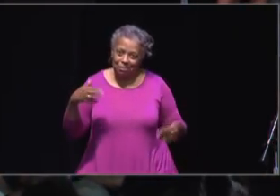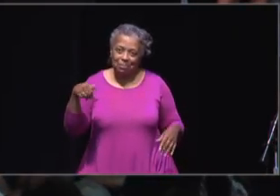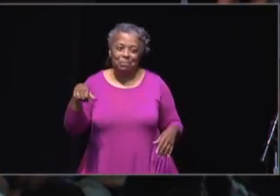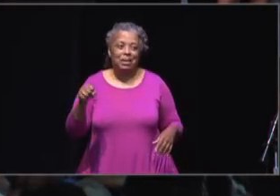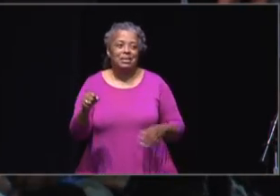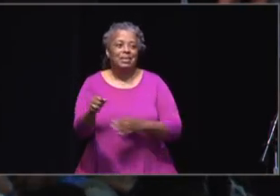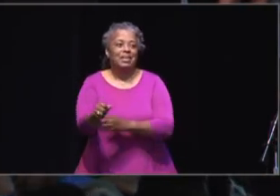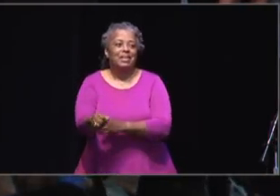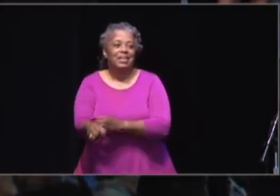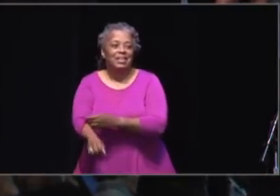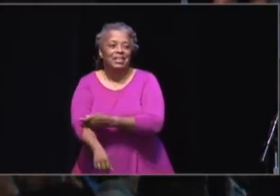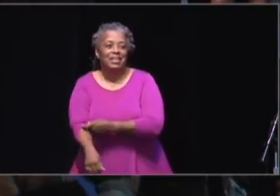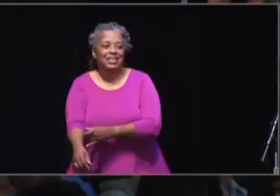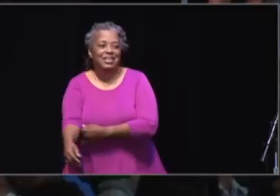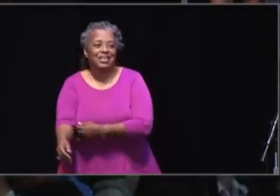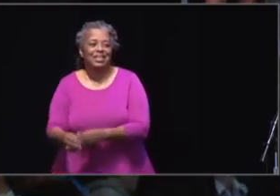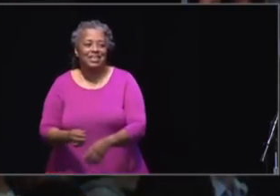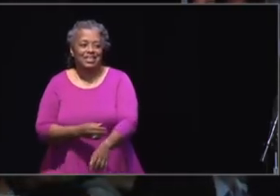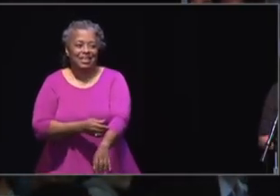Here we go.